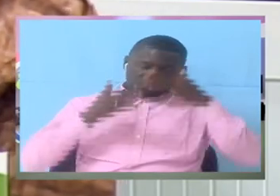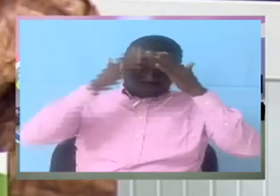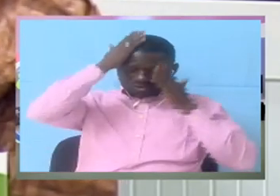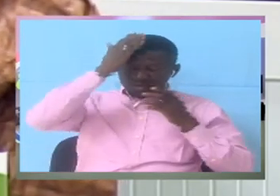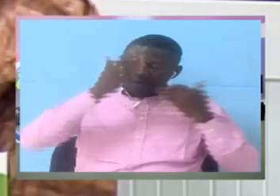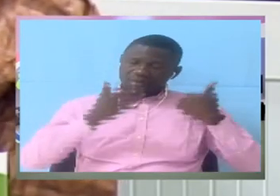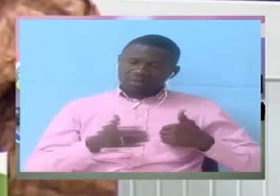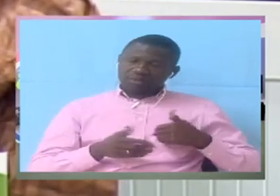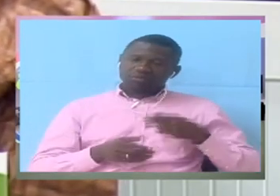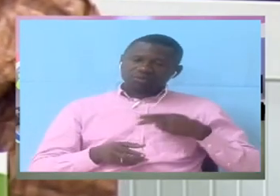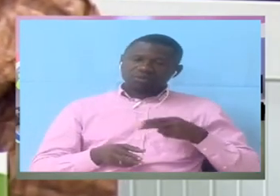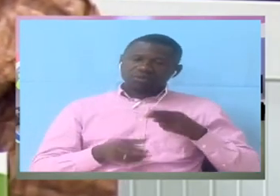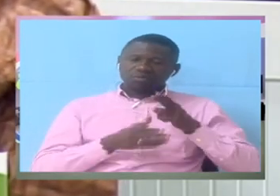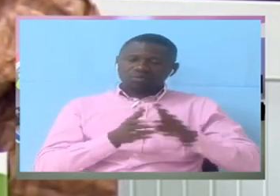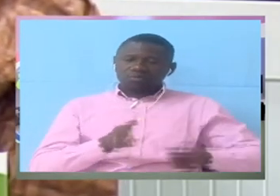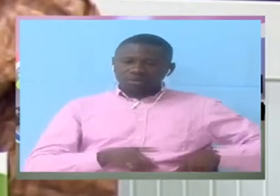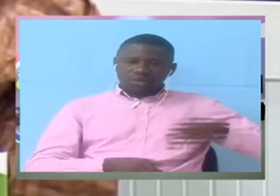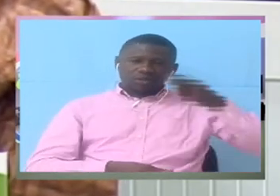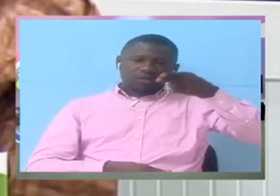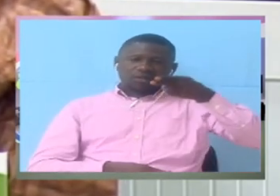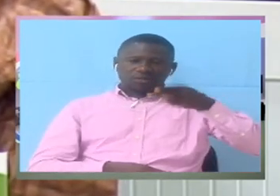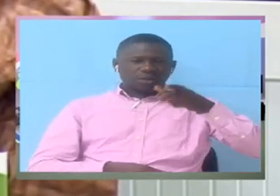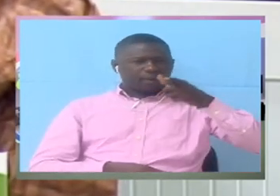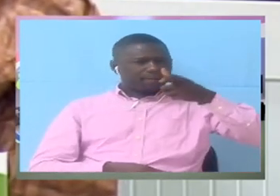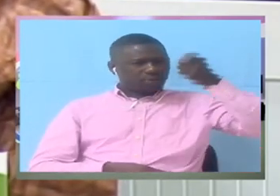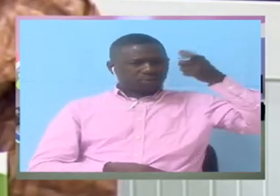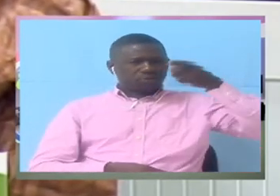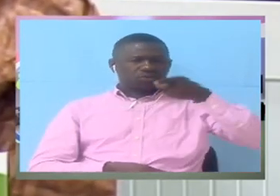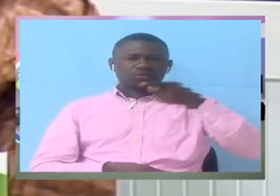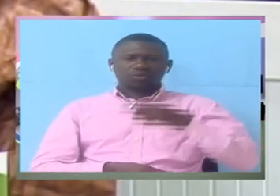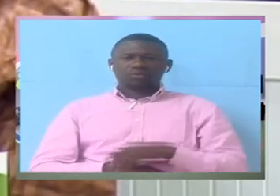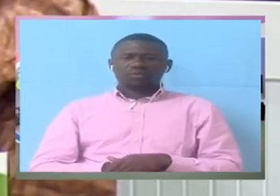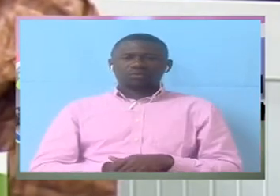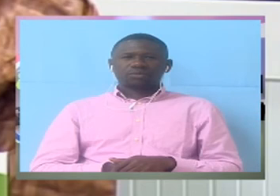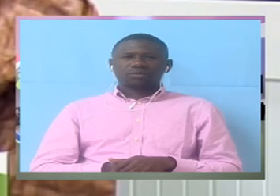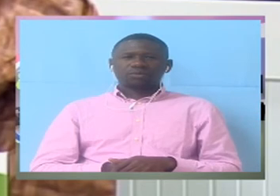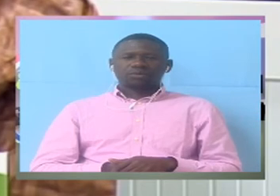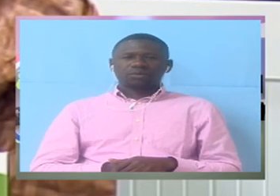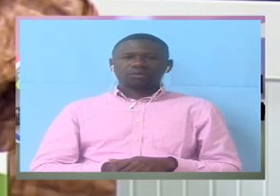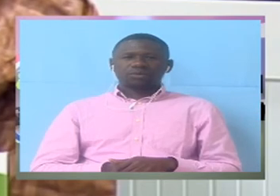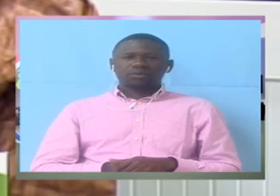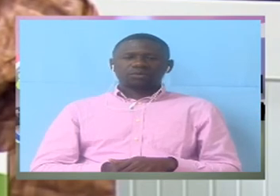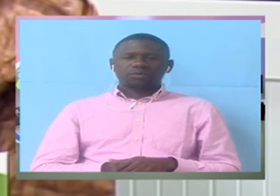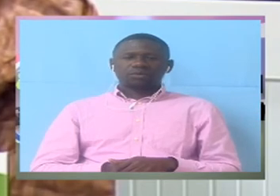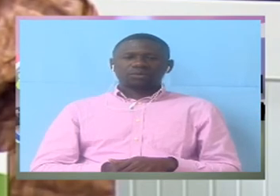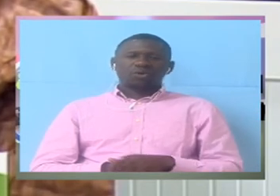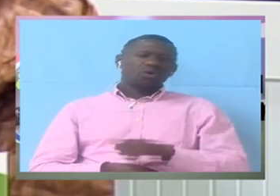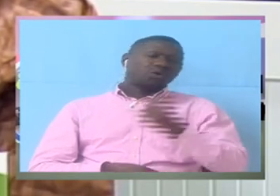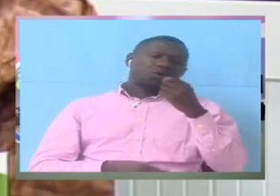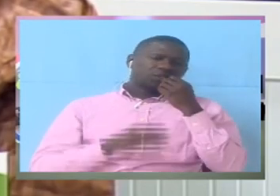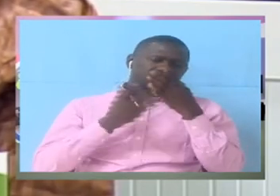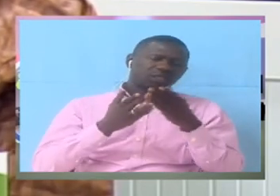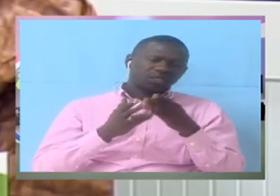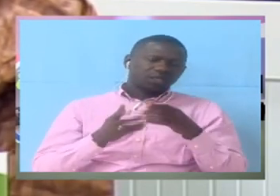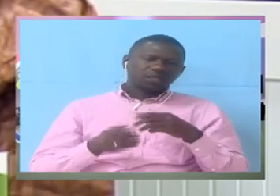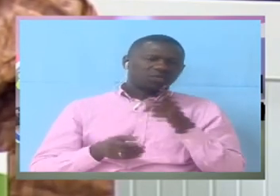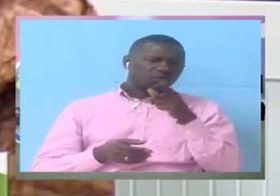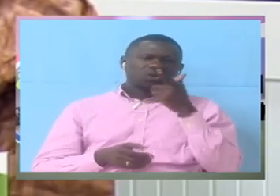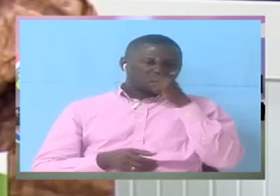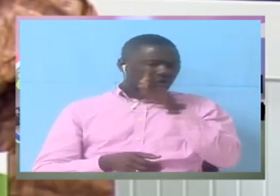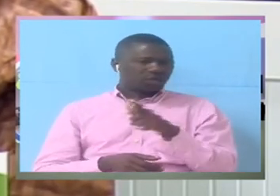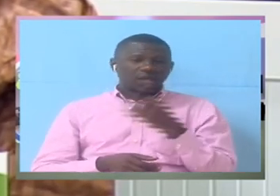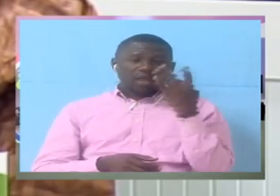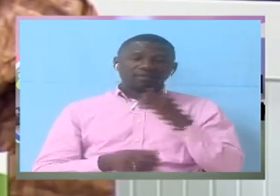will put their pistols in the holes there and threaten to shoot me. And some of them will